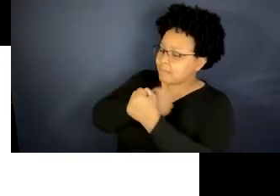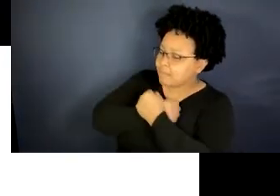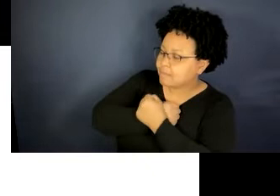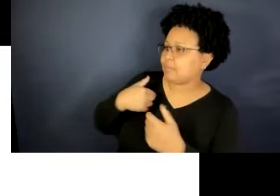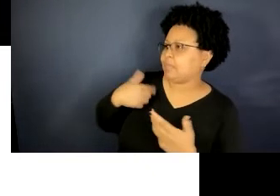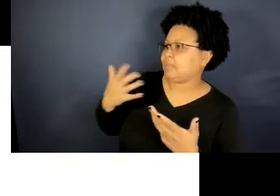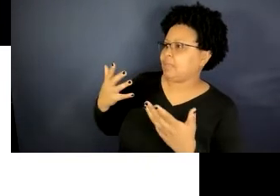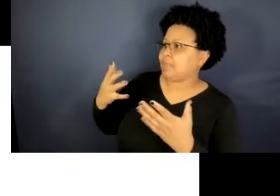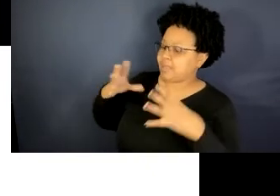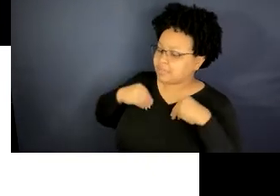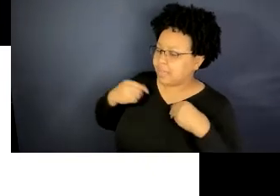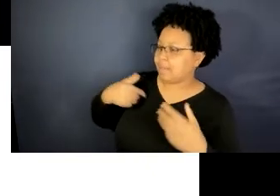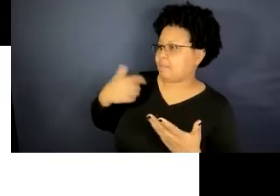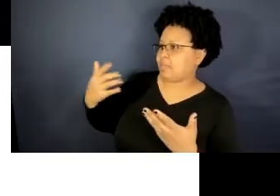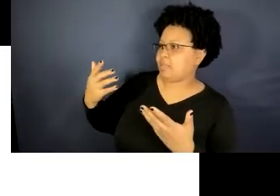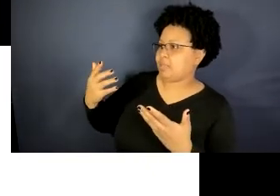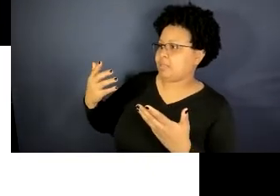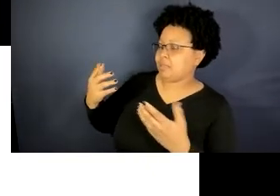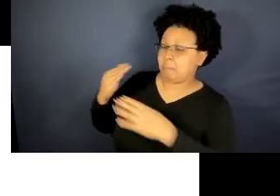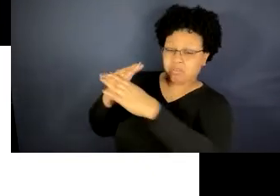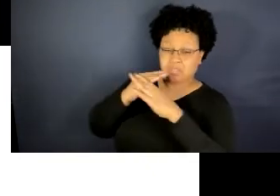and some guidance and protection.